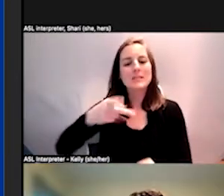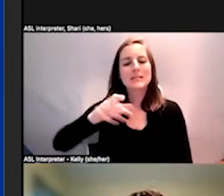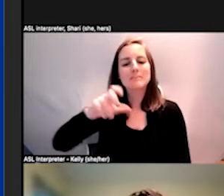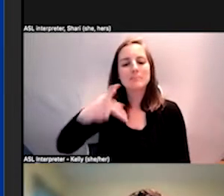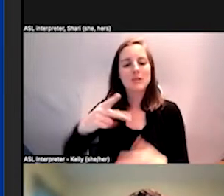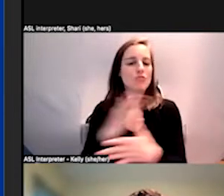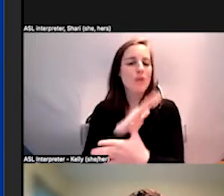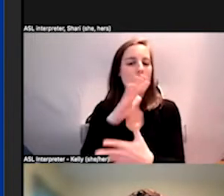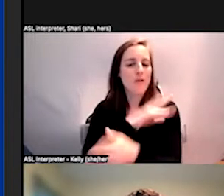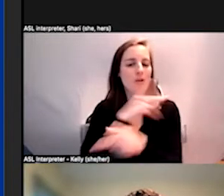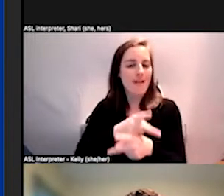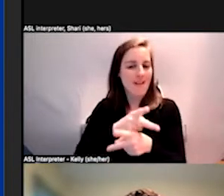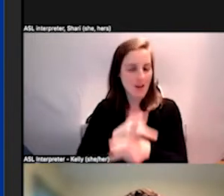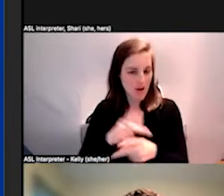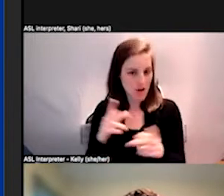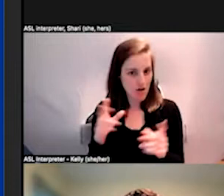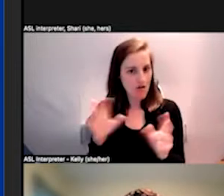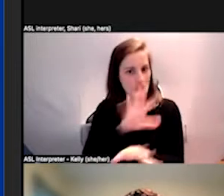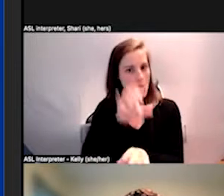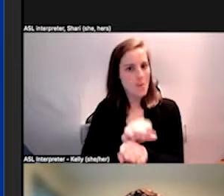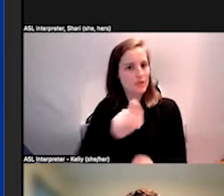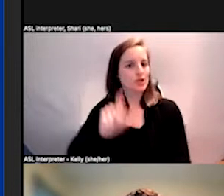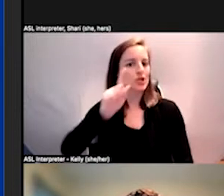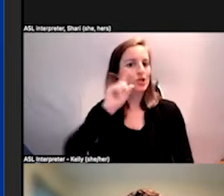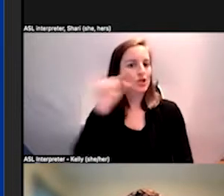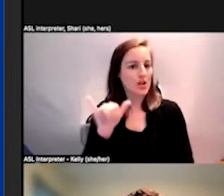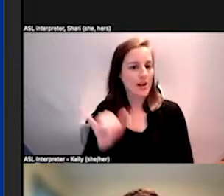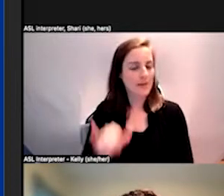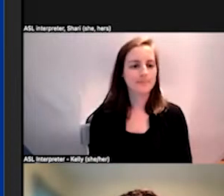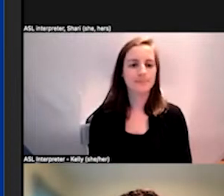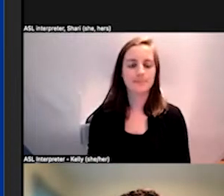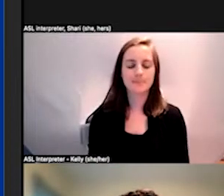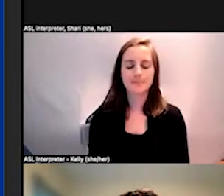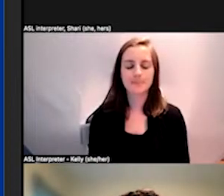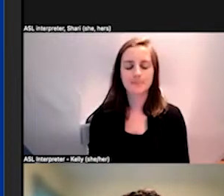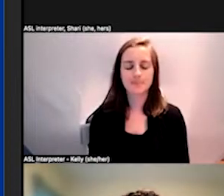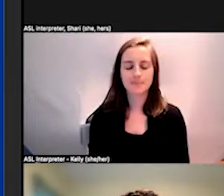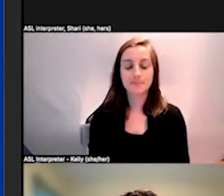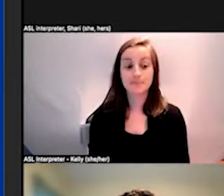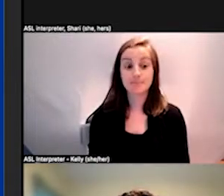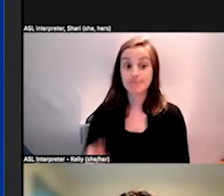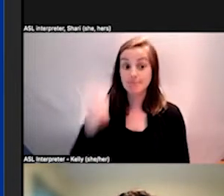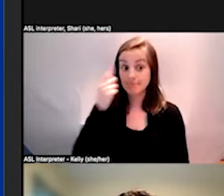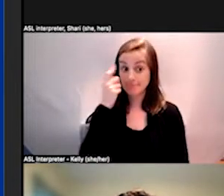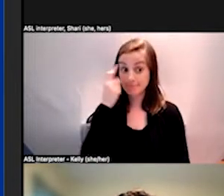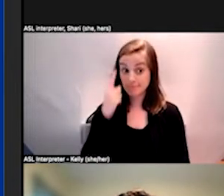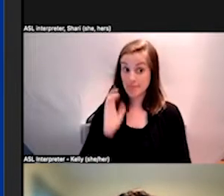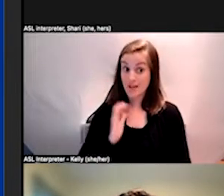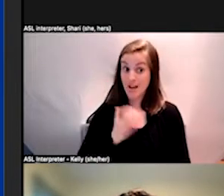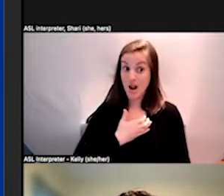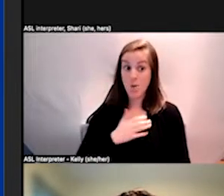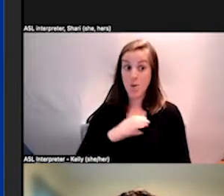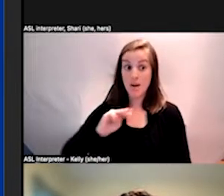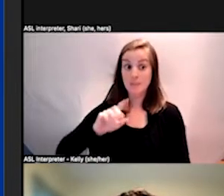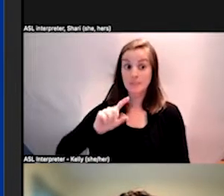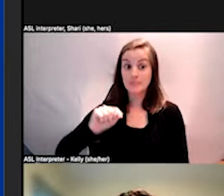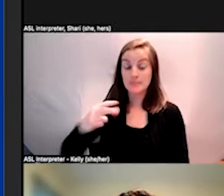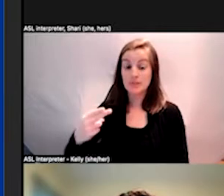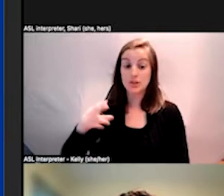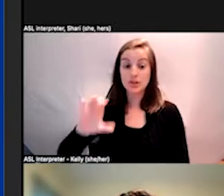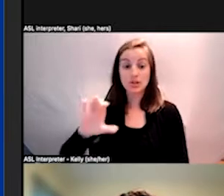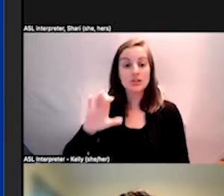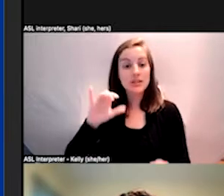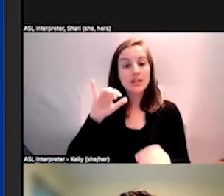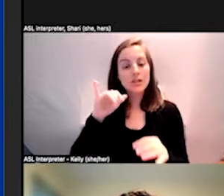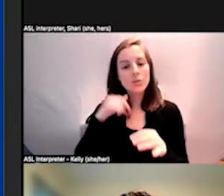For the Mass Trans Health Coalition, we are in a place of development. Some of my co-panelists and other members